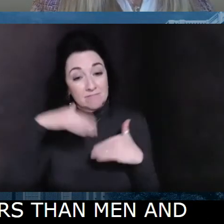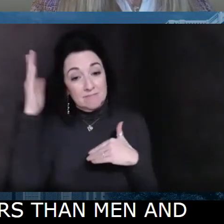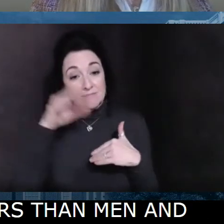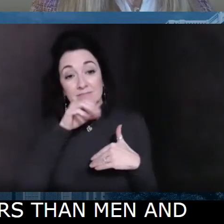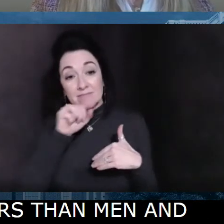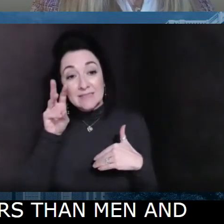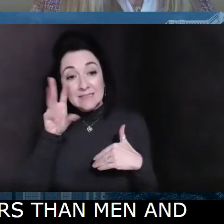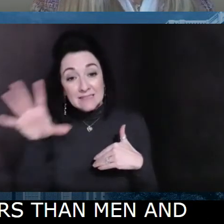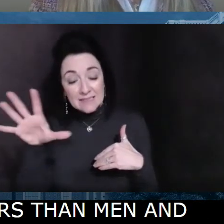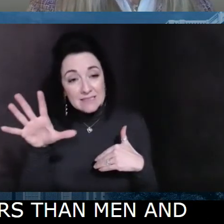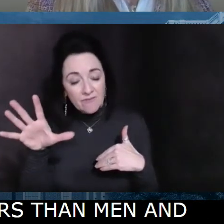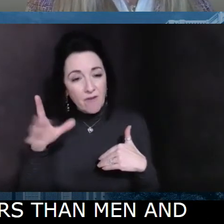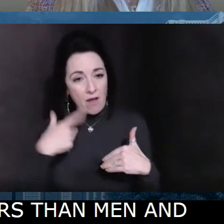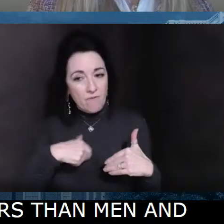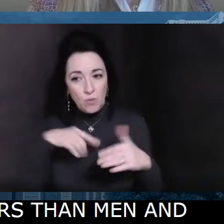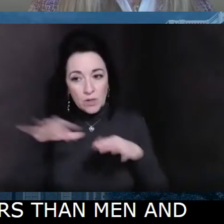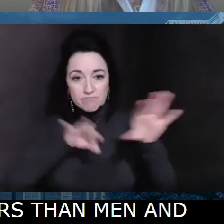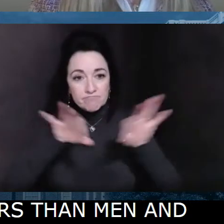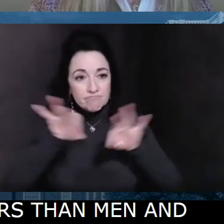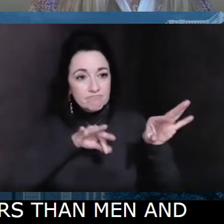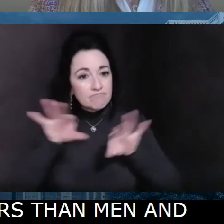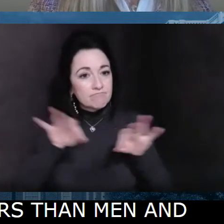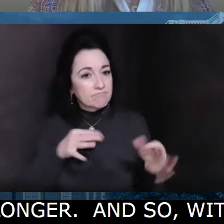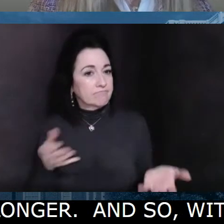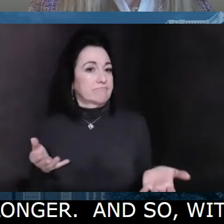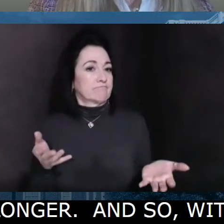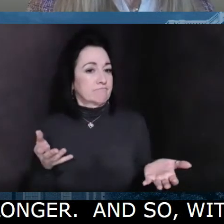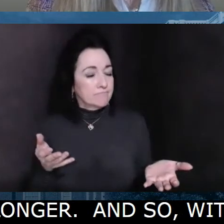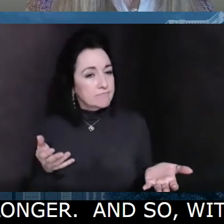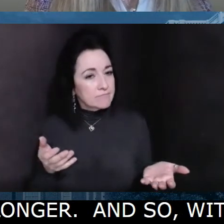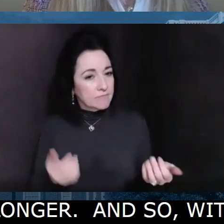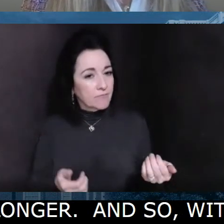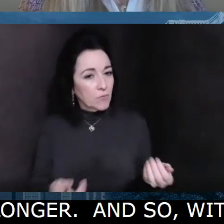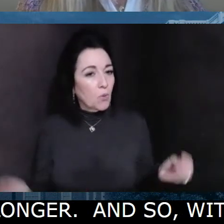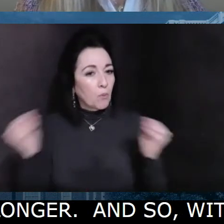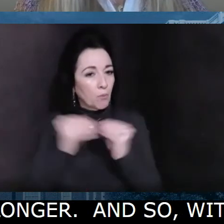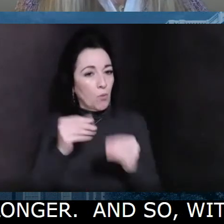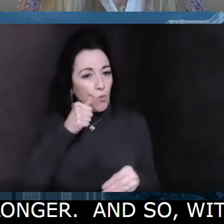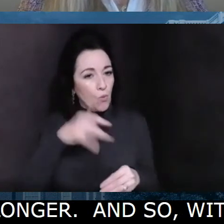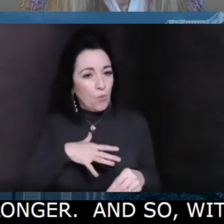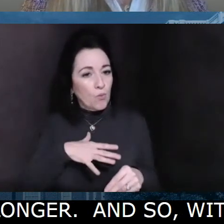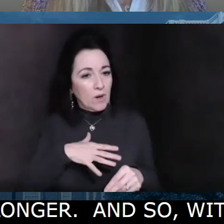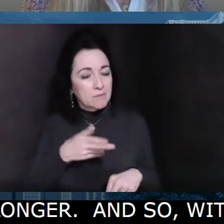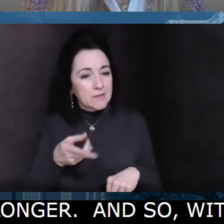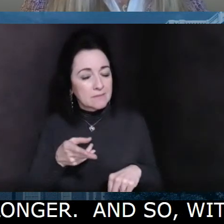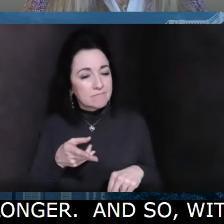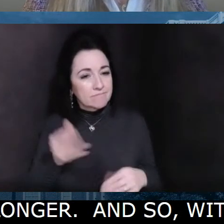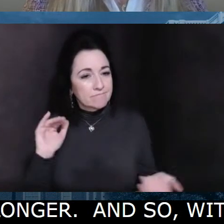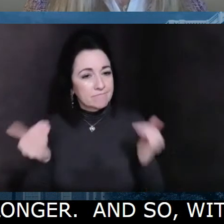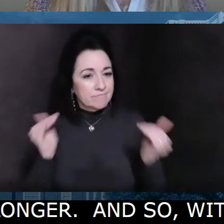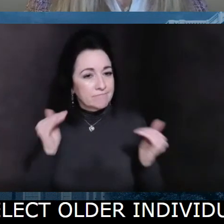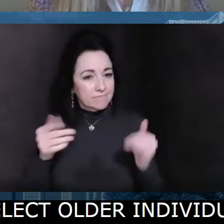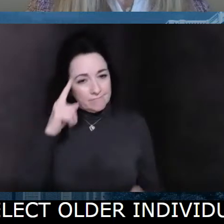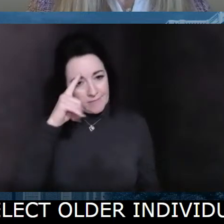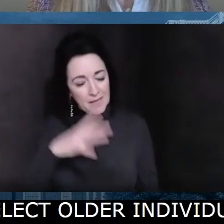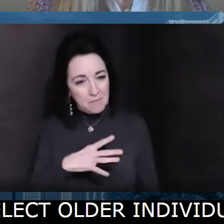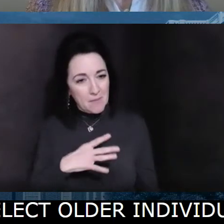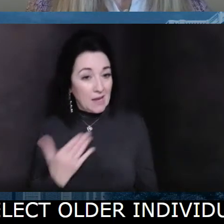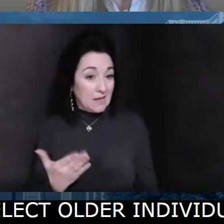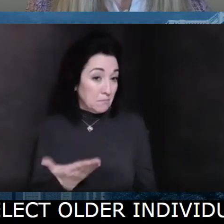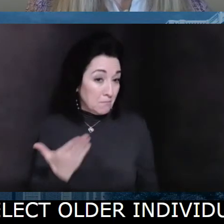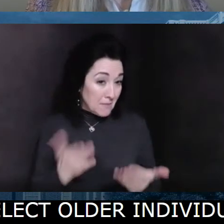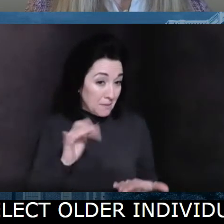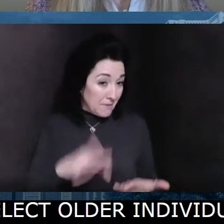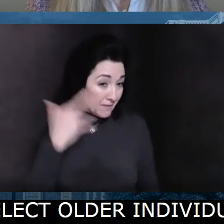older individuals, and so we believe that those are the factors at this point.